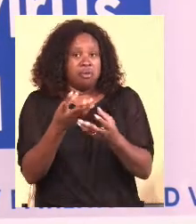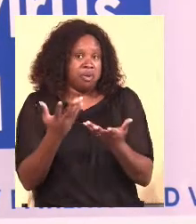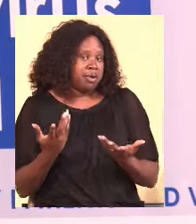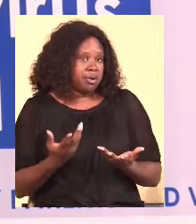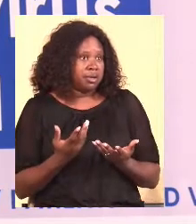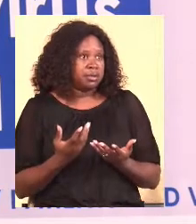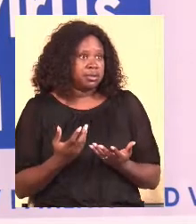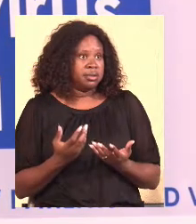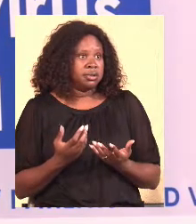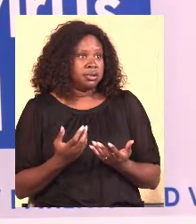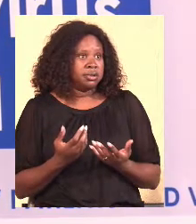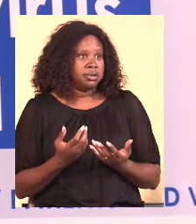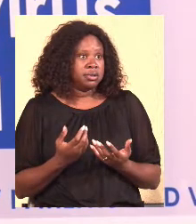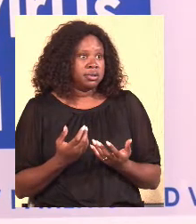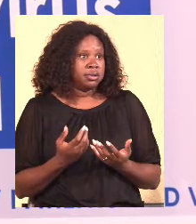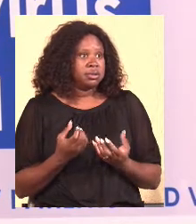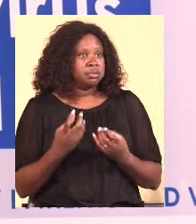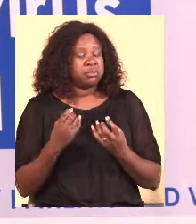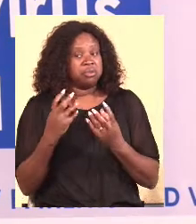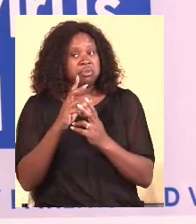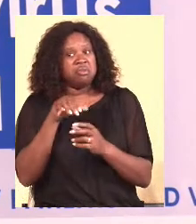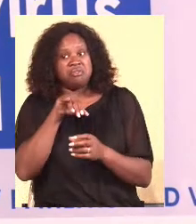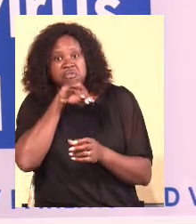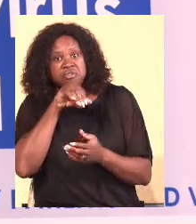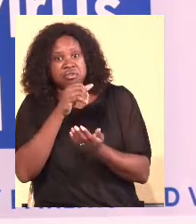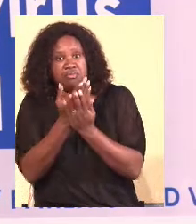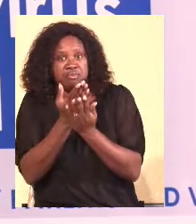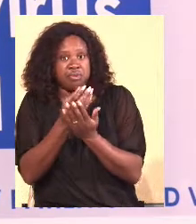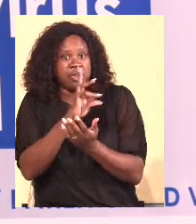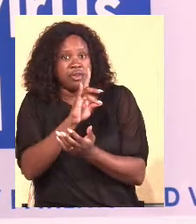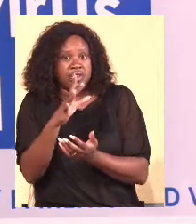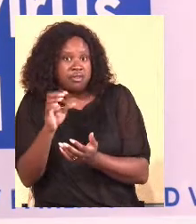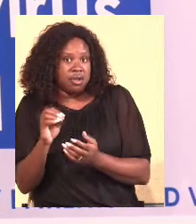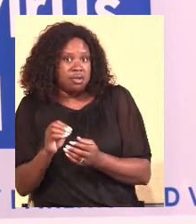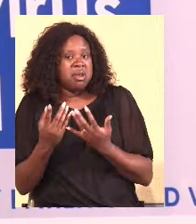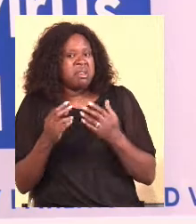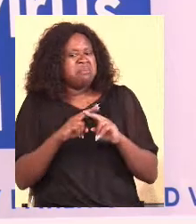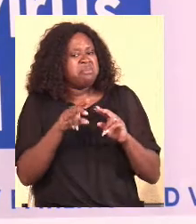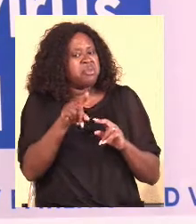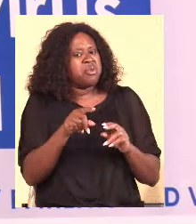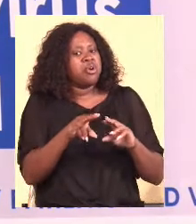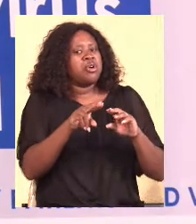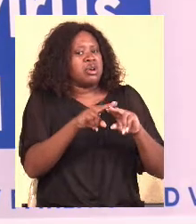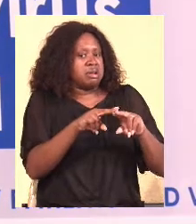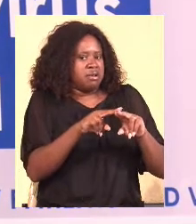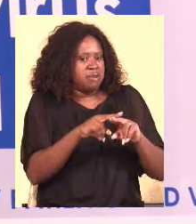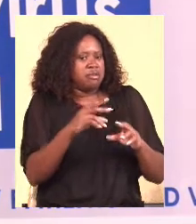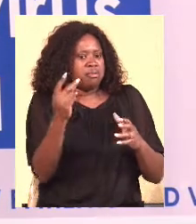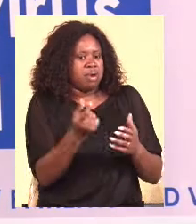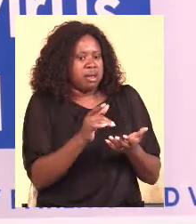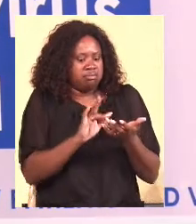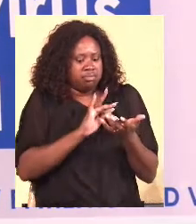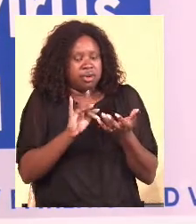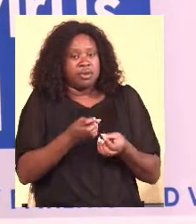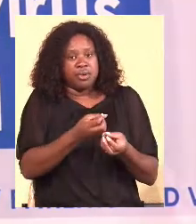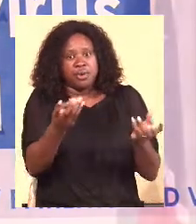were quite a large chunk that was rejected. So couldn't some of that money be used to buy these tablets and distribute to the students?